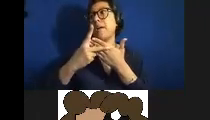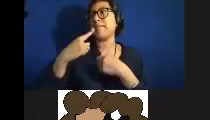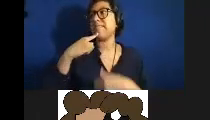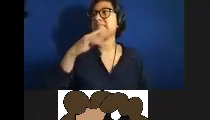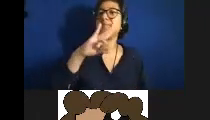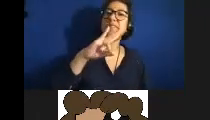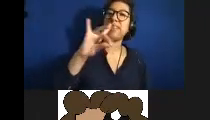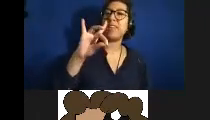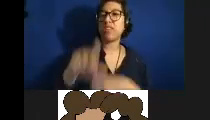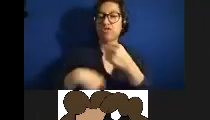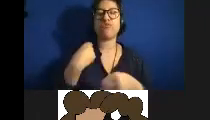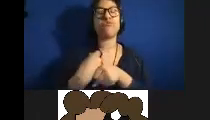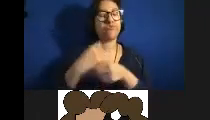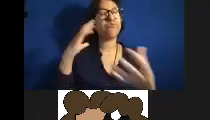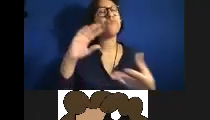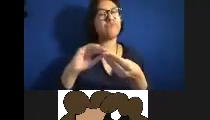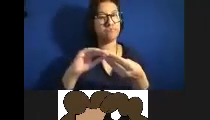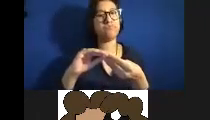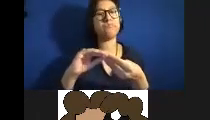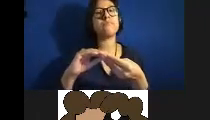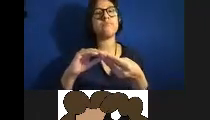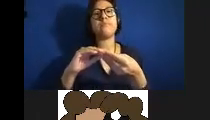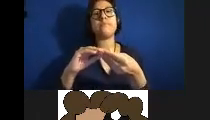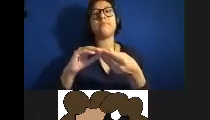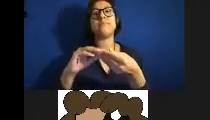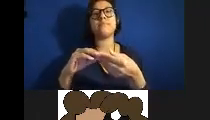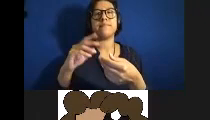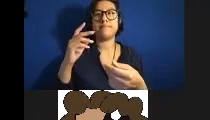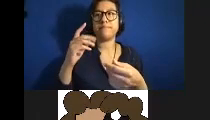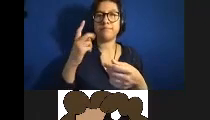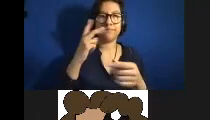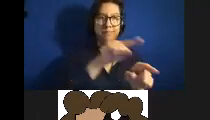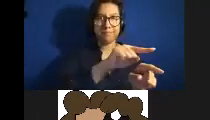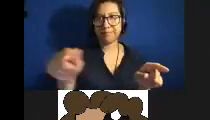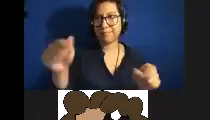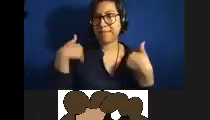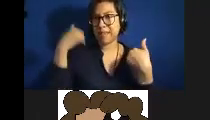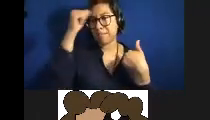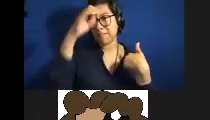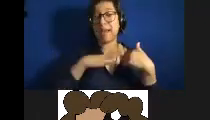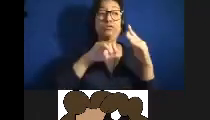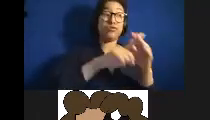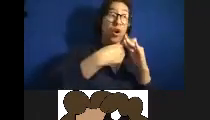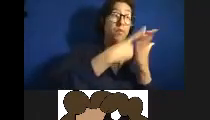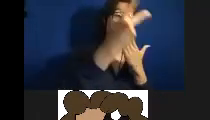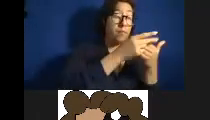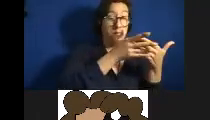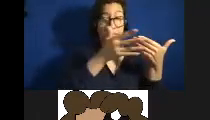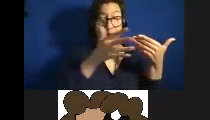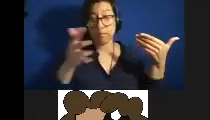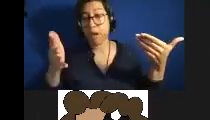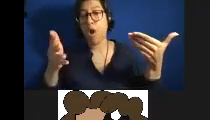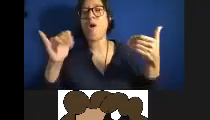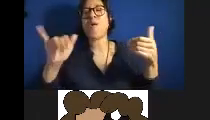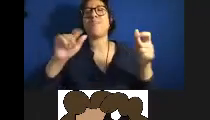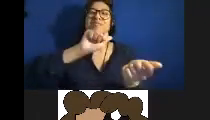7-8 years, and I think it's a seeing the change in the young men at the end of the program, I think is always like,